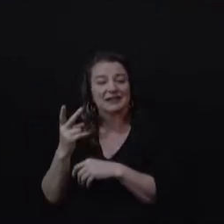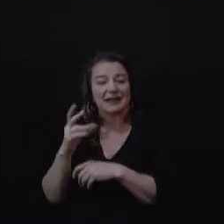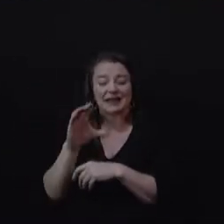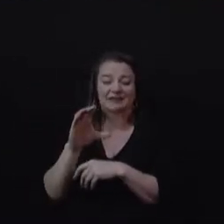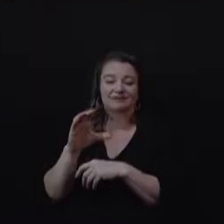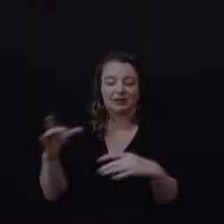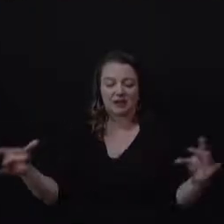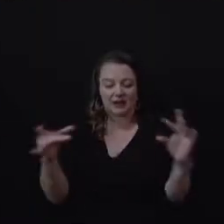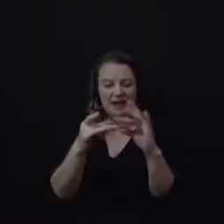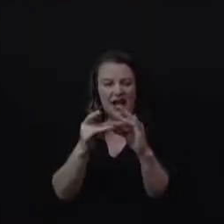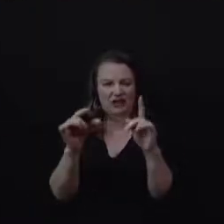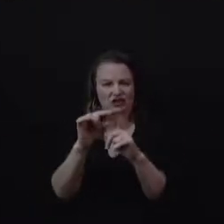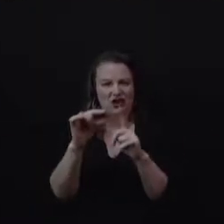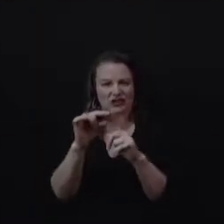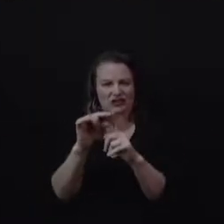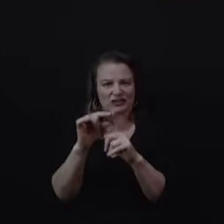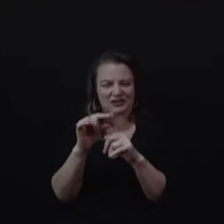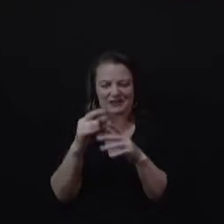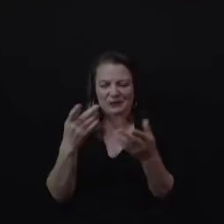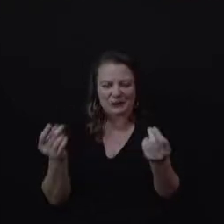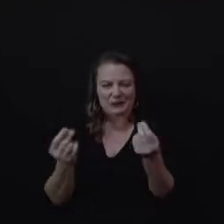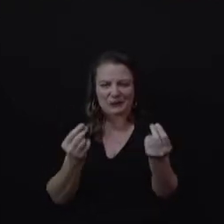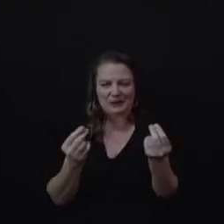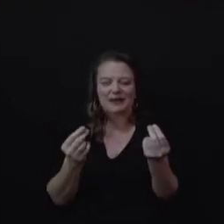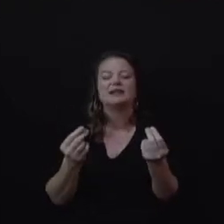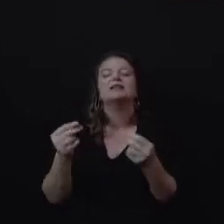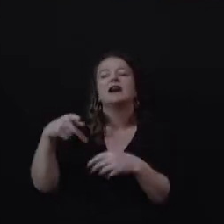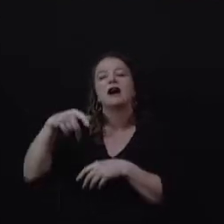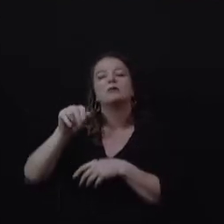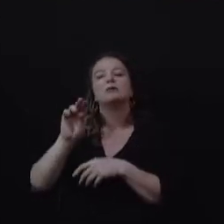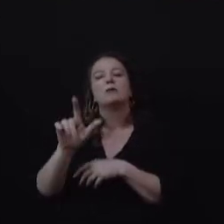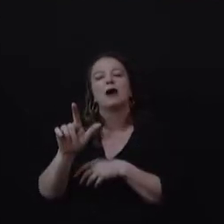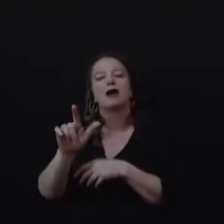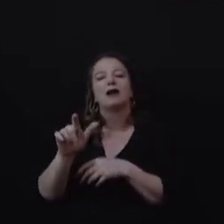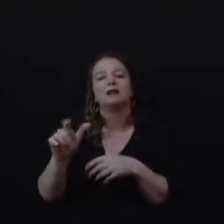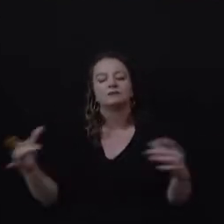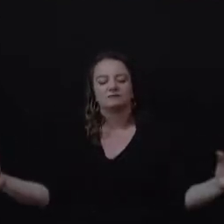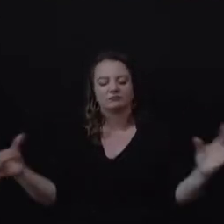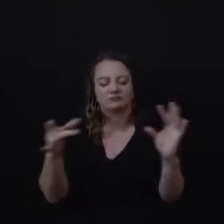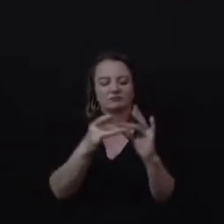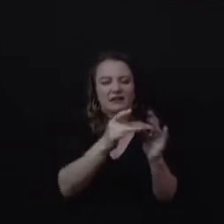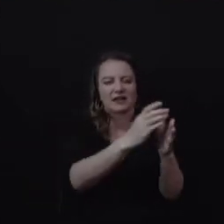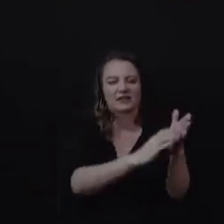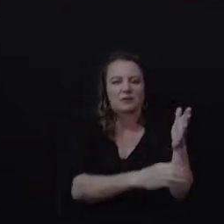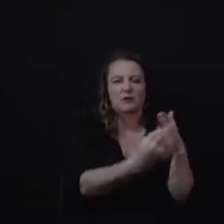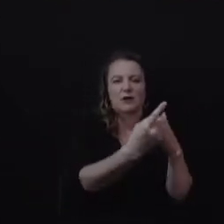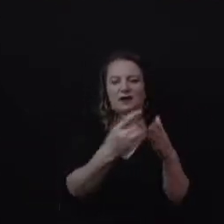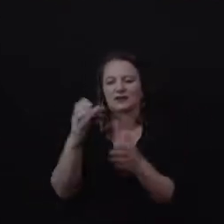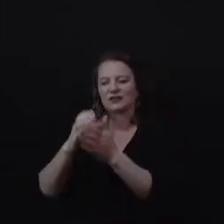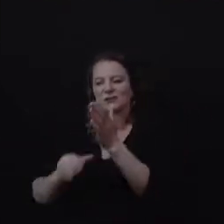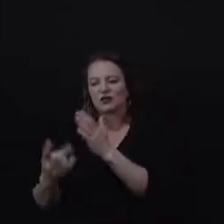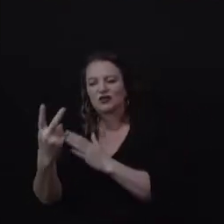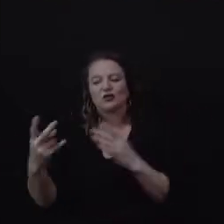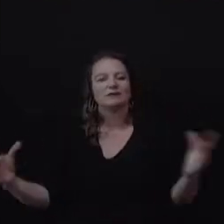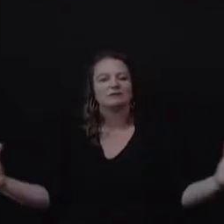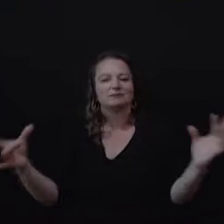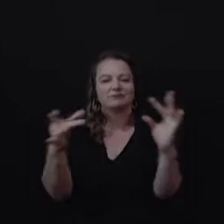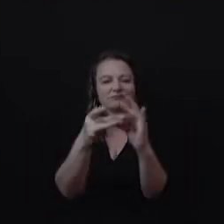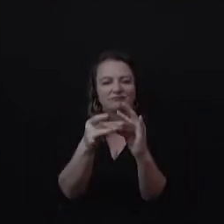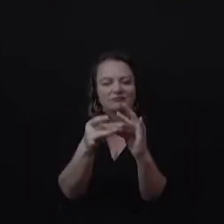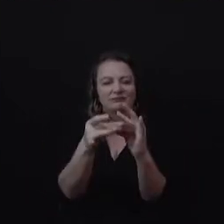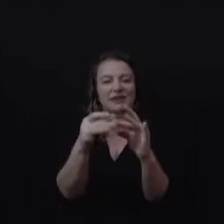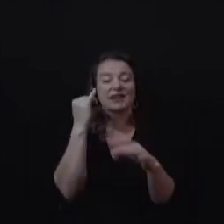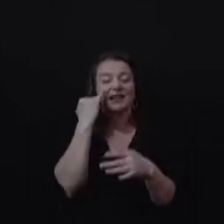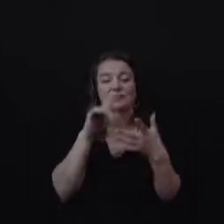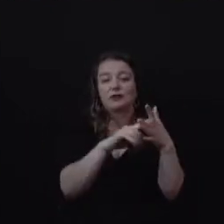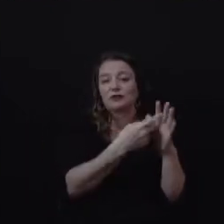junction? What's your function? He ties chapter 2 with chapter 1. Because if you start